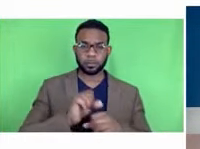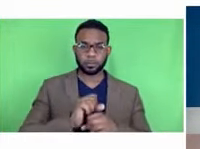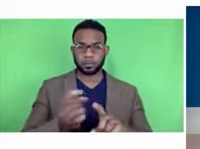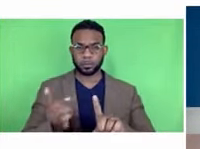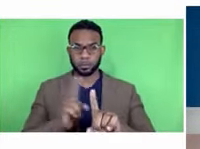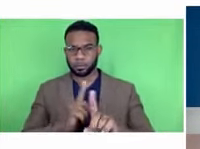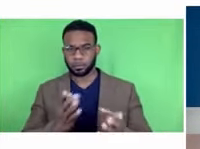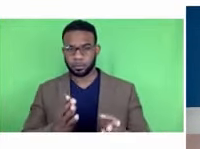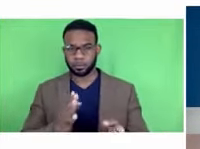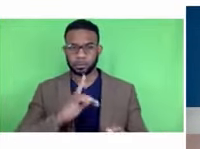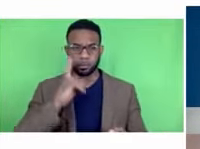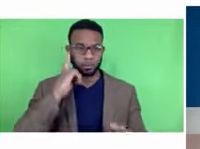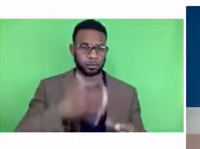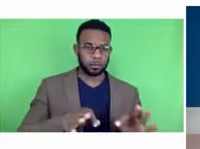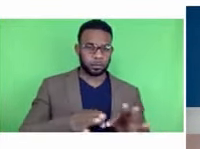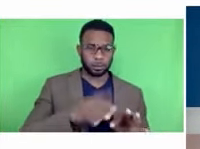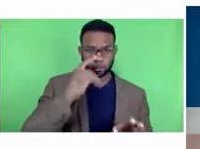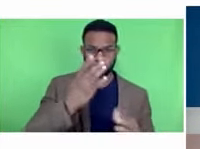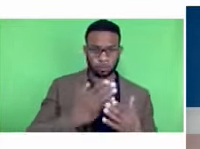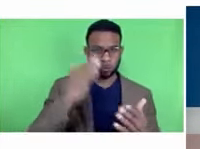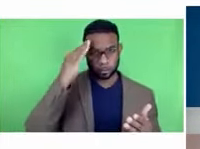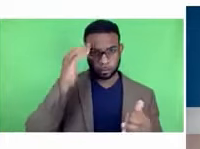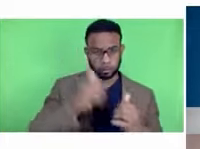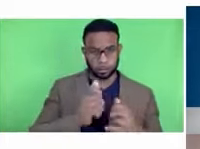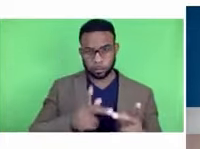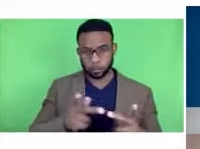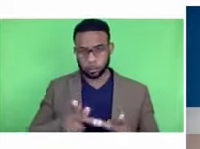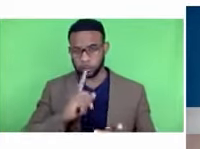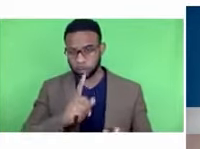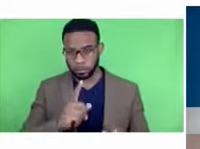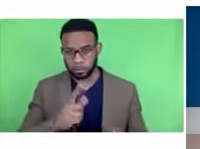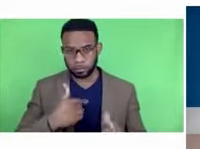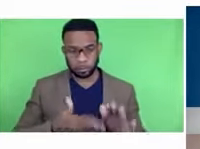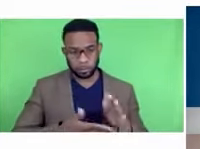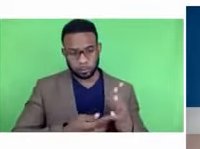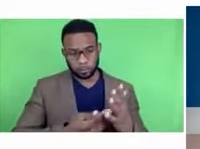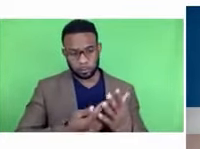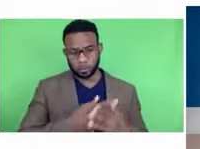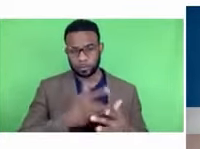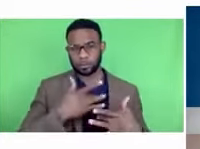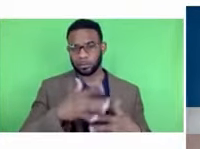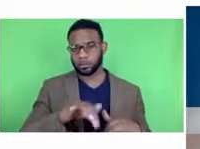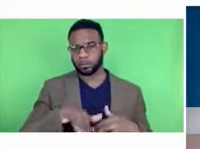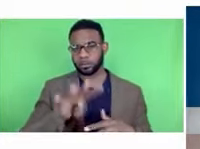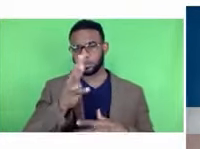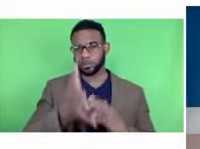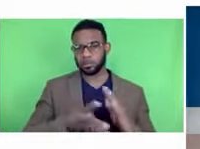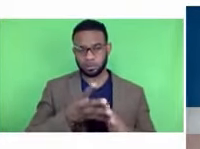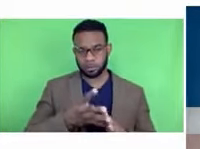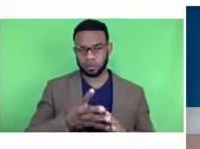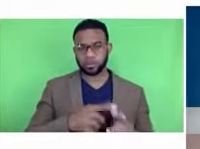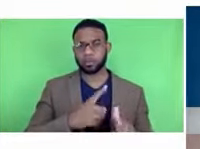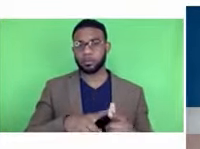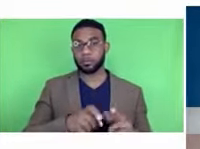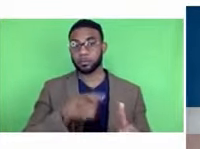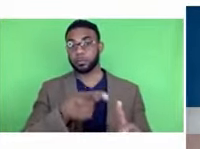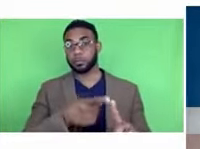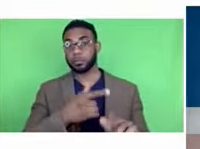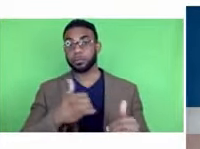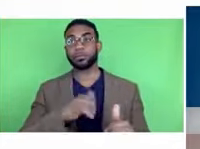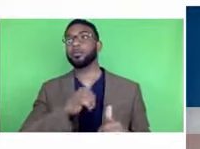is really important to get somebody familiar with what the position is. We run through it. It typically takes about 4 hours. And then at that point, we can have